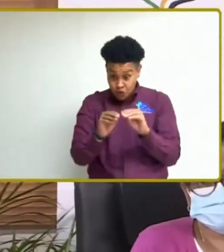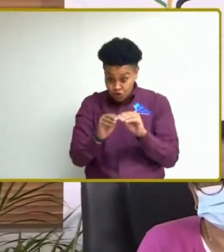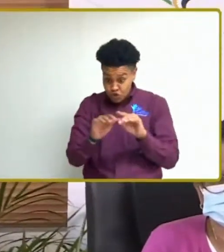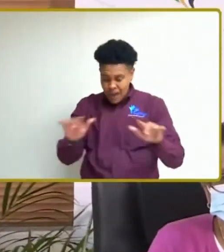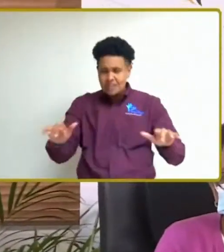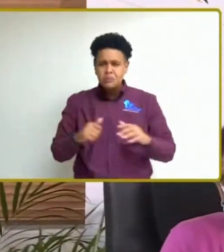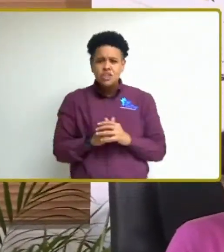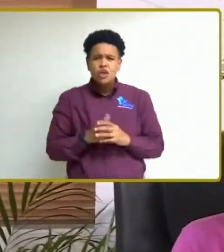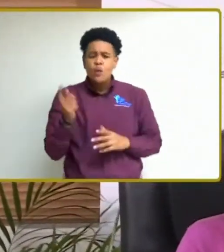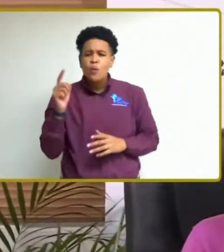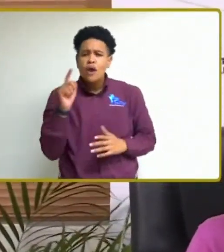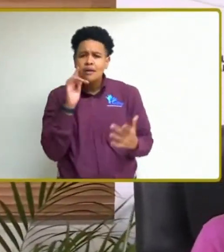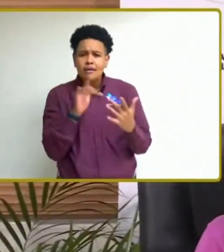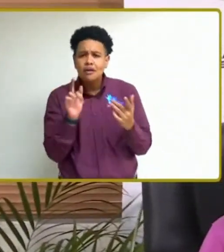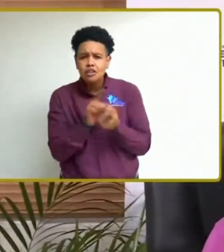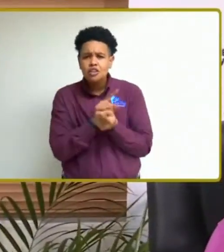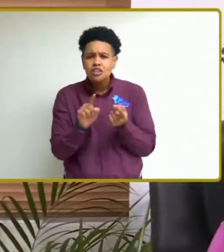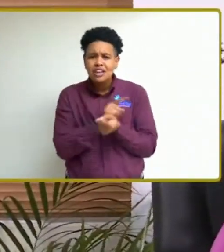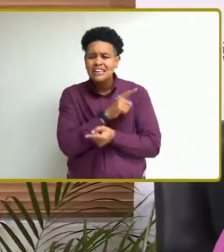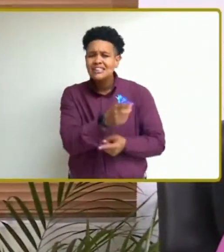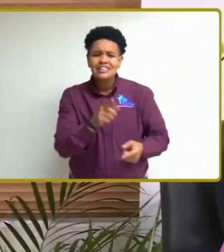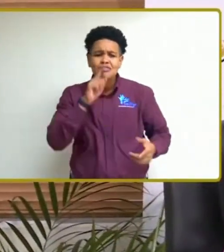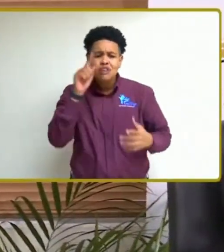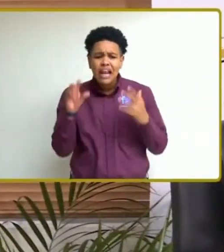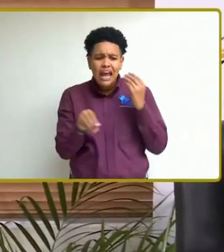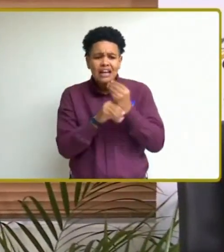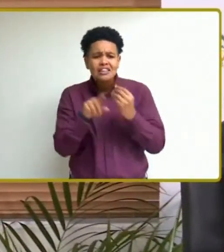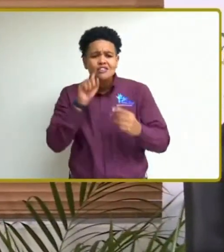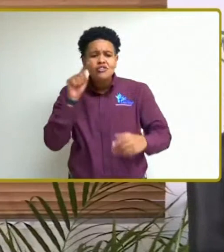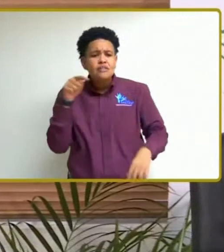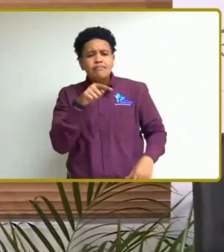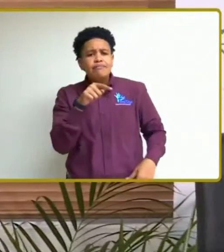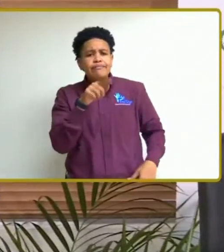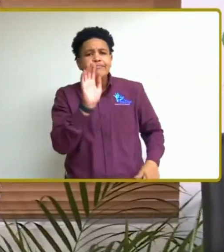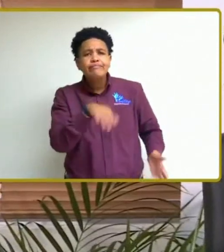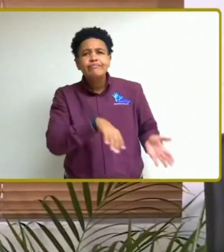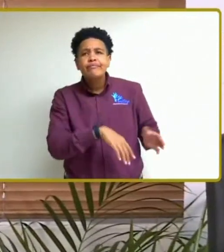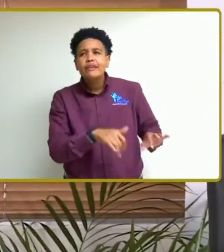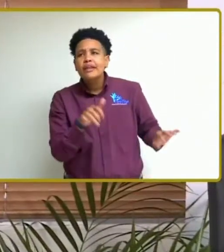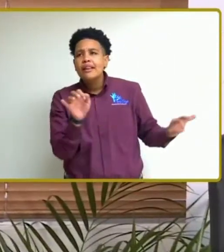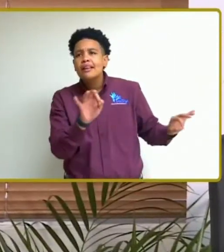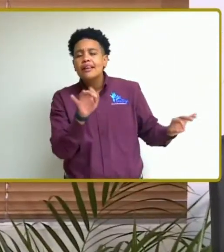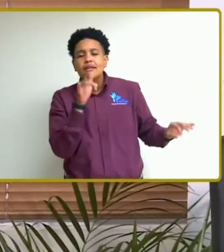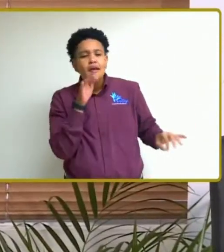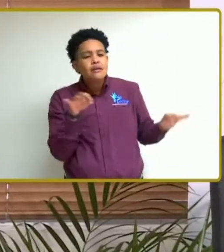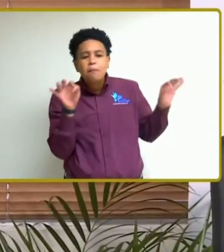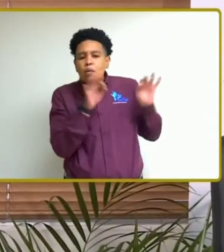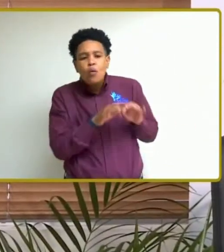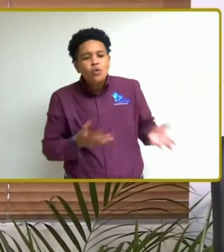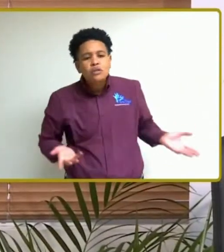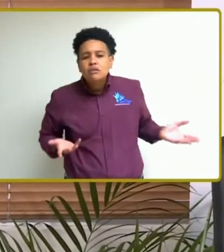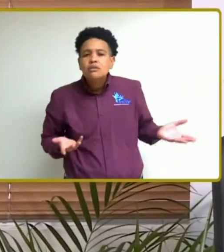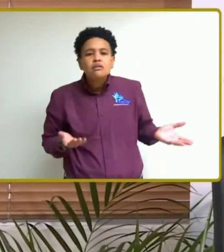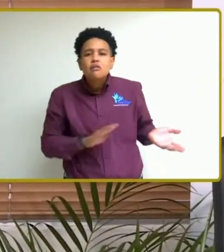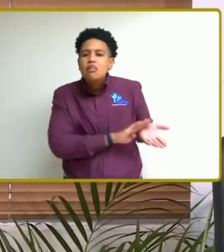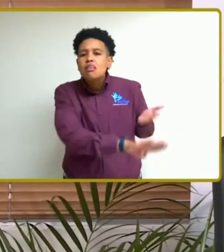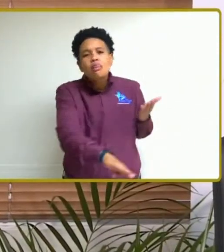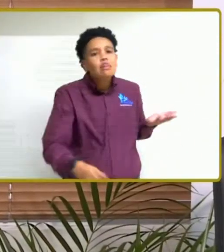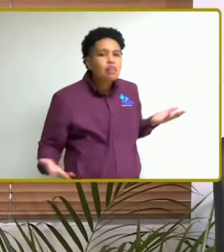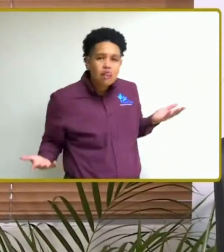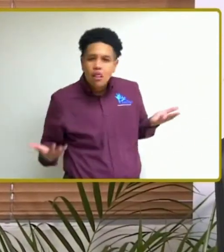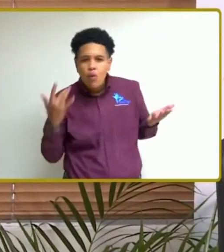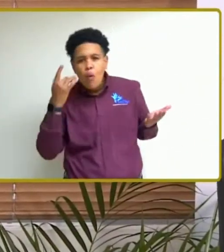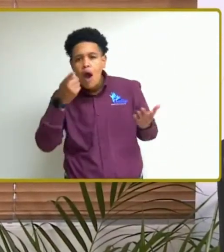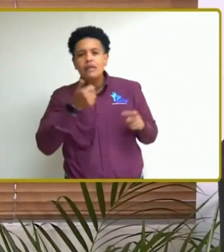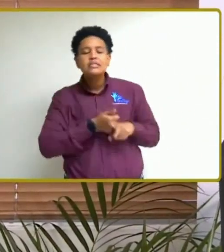transmission where contact tracing is almost rendered redundant in a sense, because